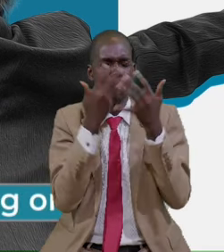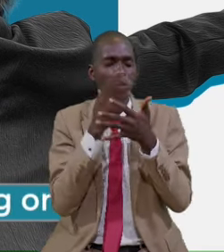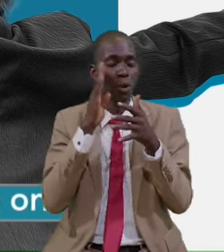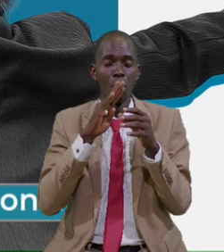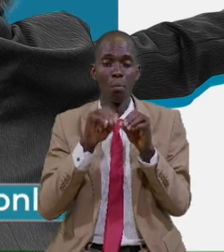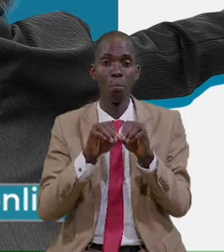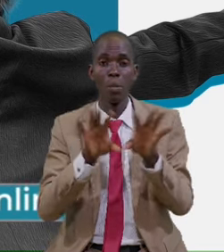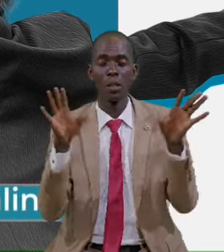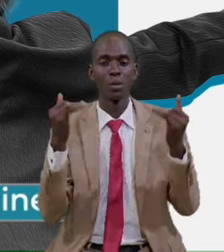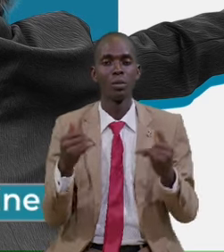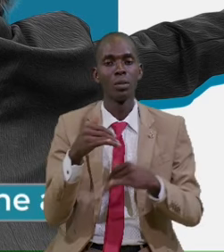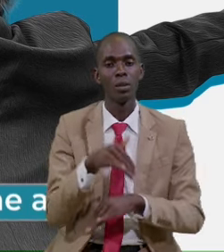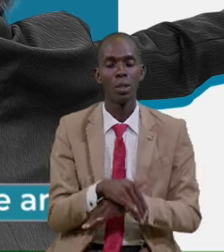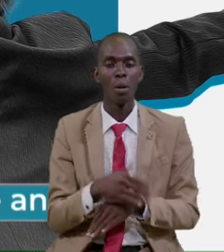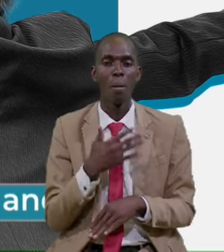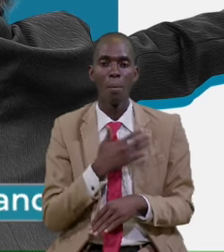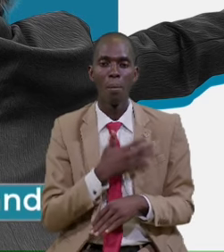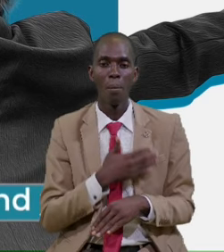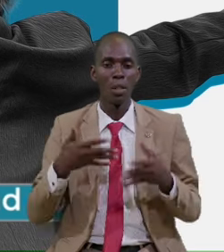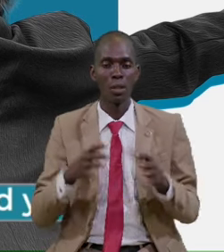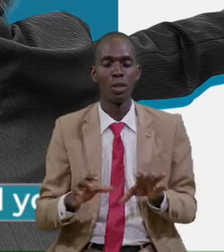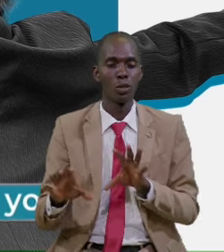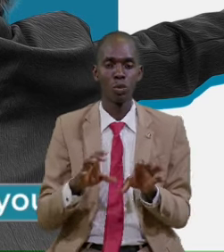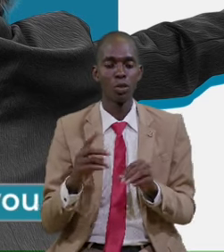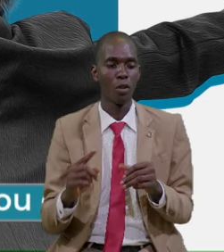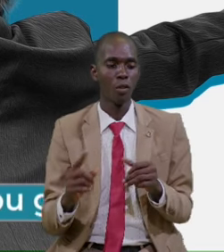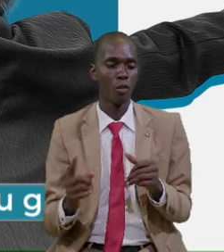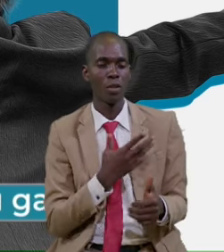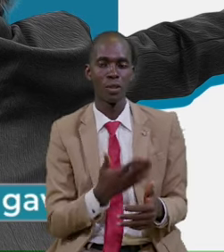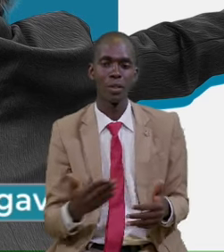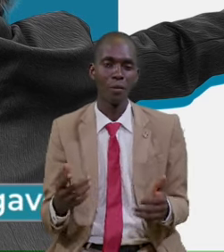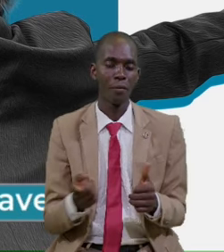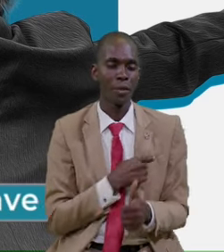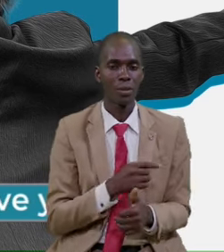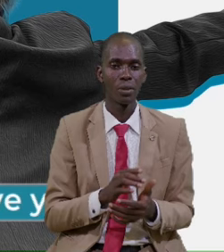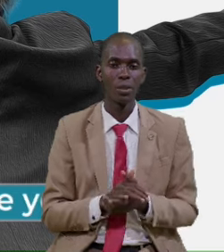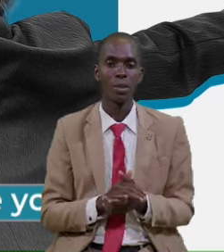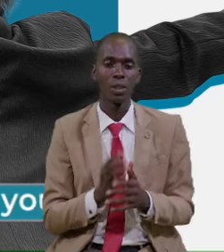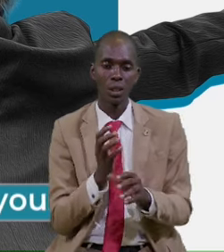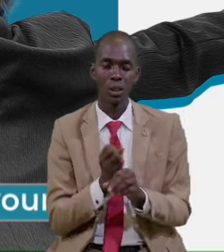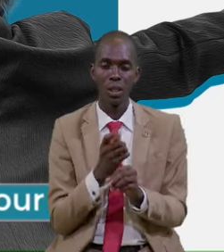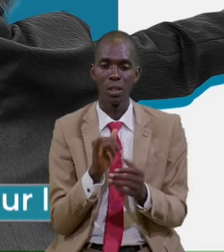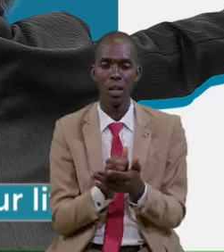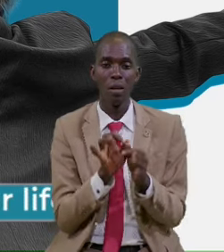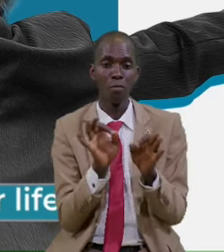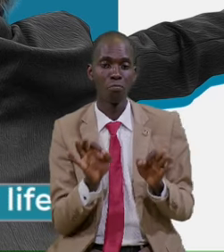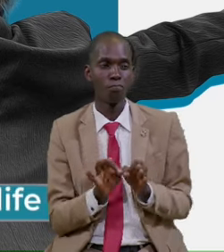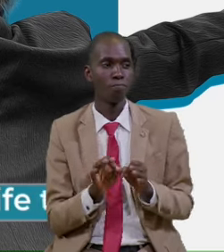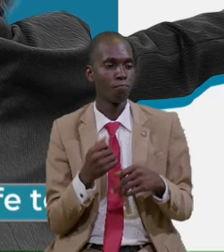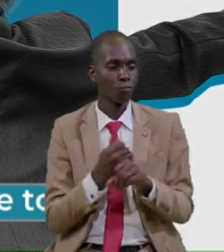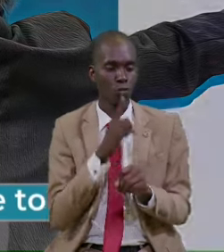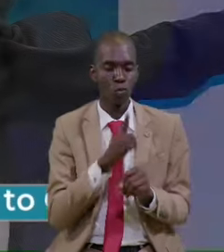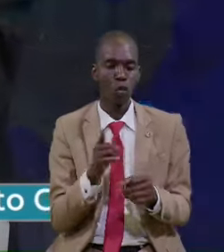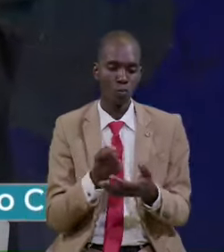please, let's do first things first. Please quickly complete that form. Ensure you provide your names